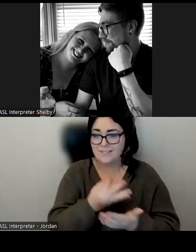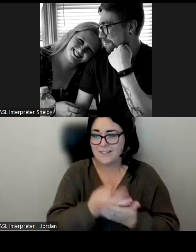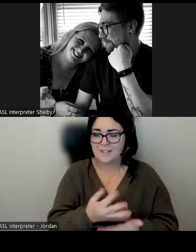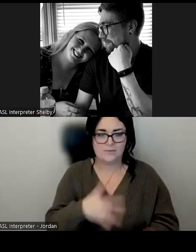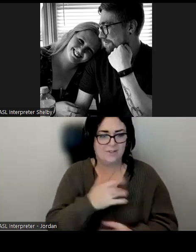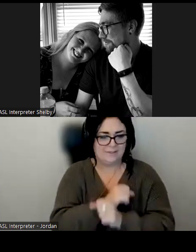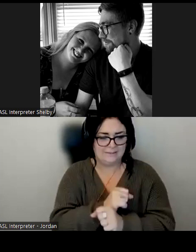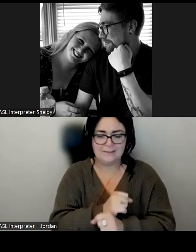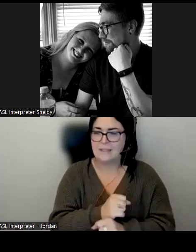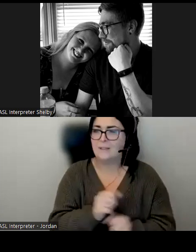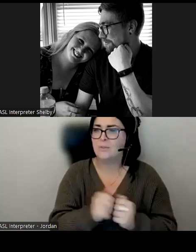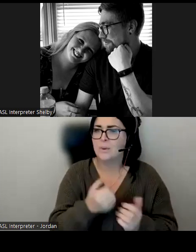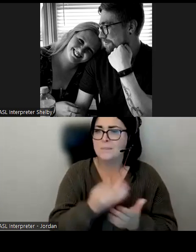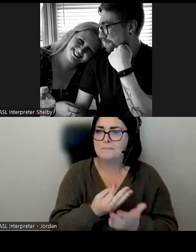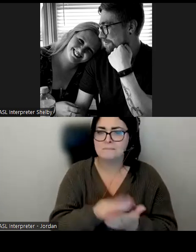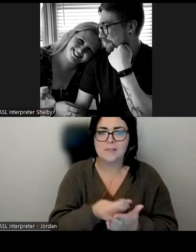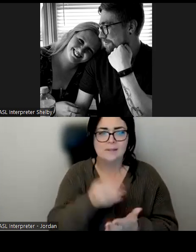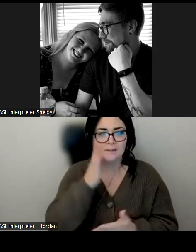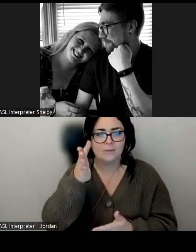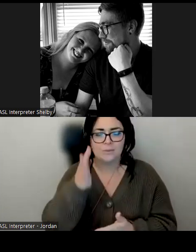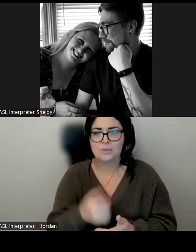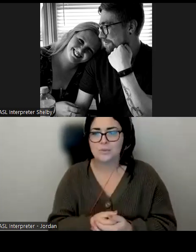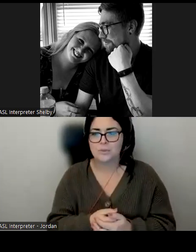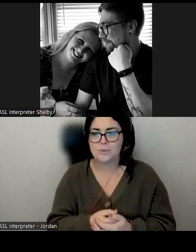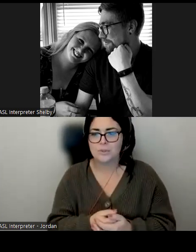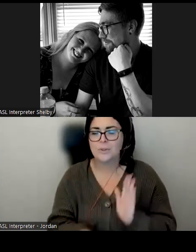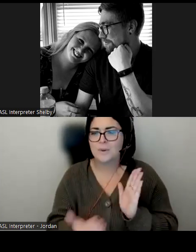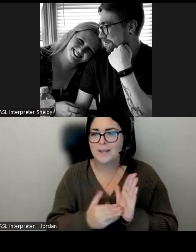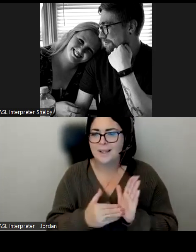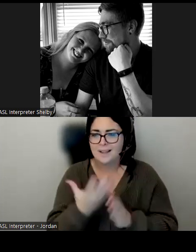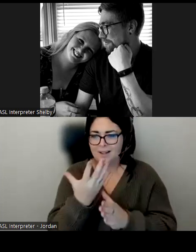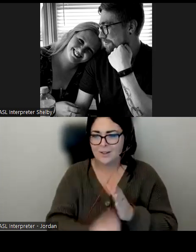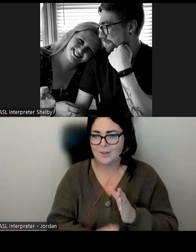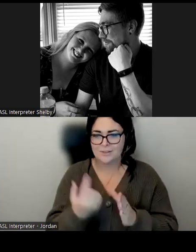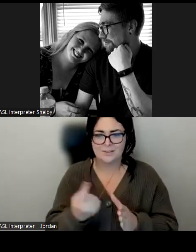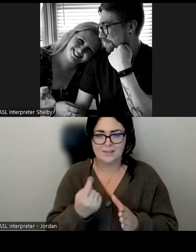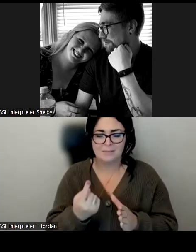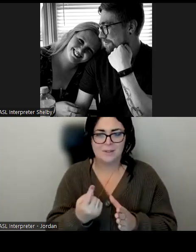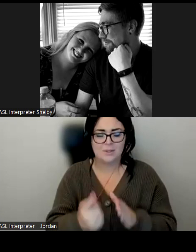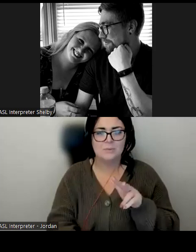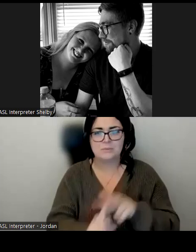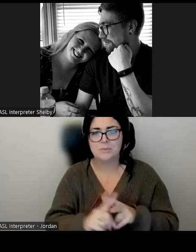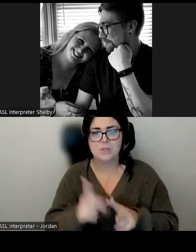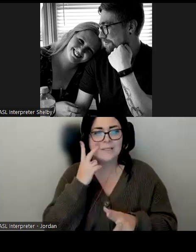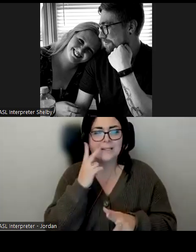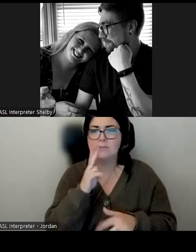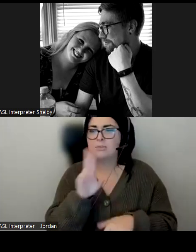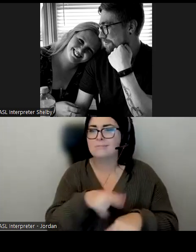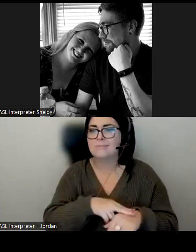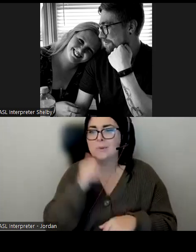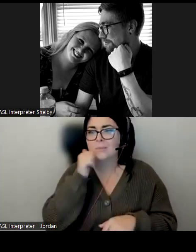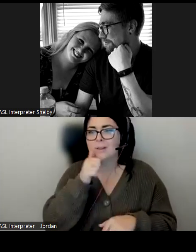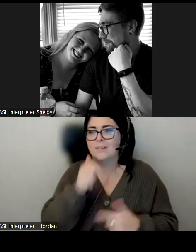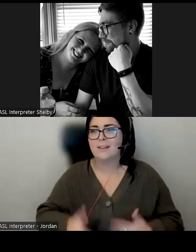that experiencing a loss has, detailed ways of showing up, even in practical senses in